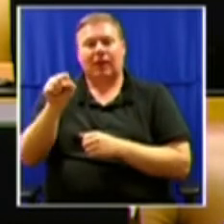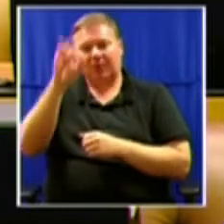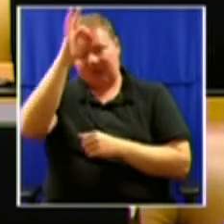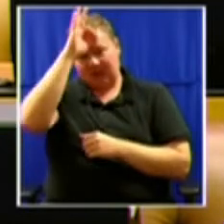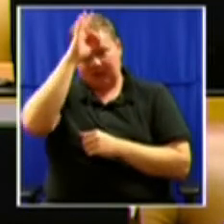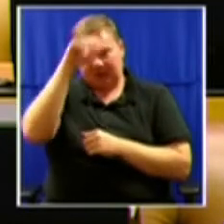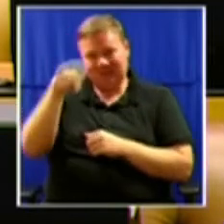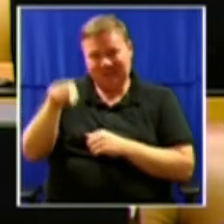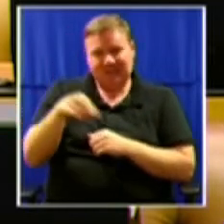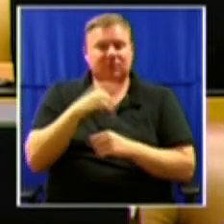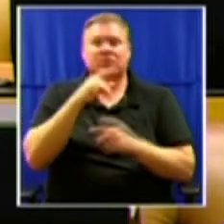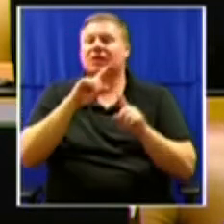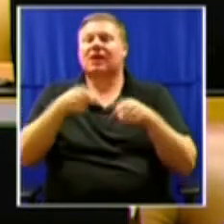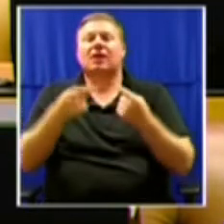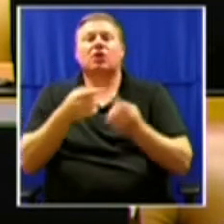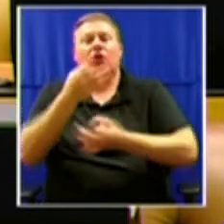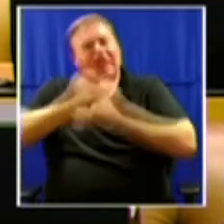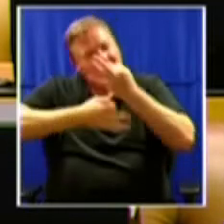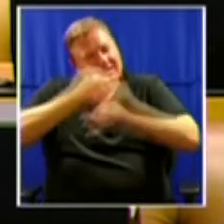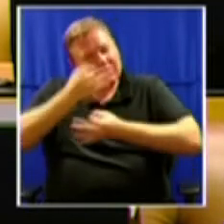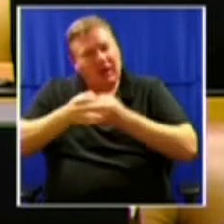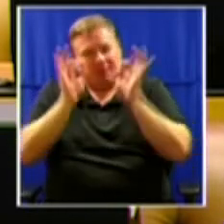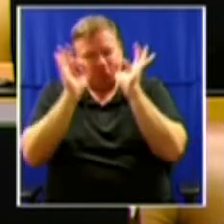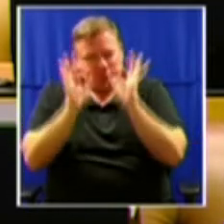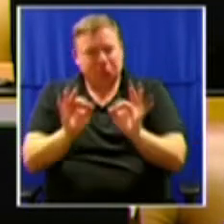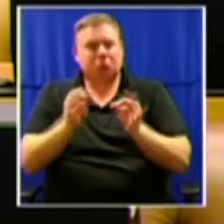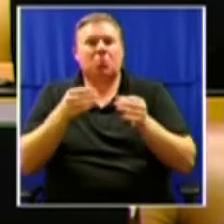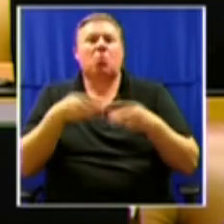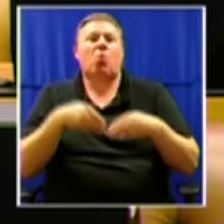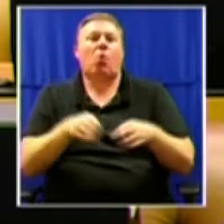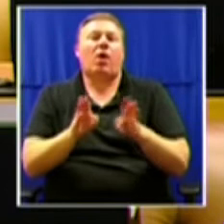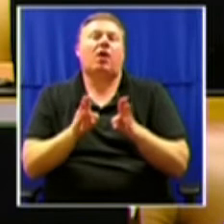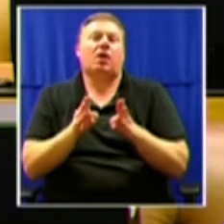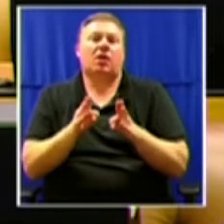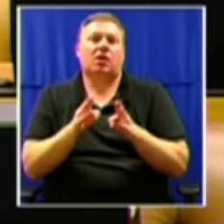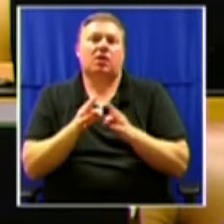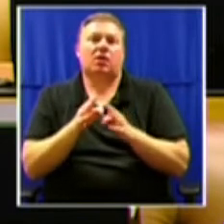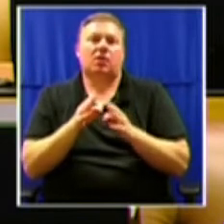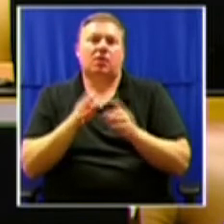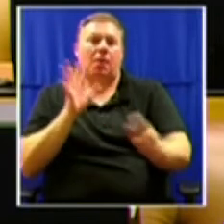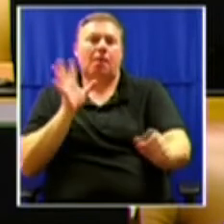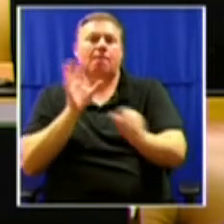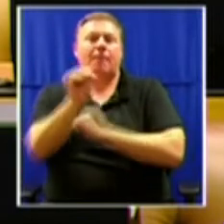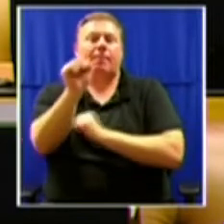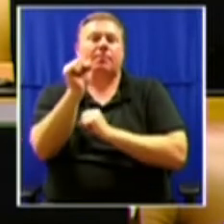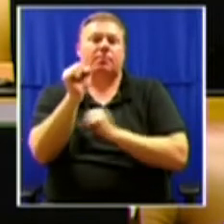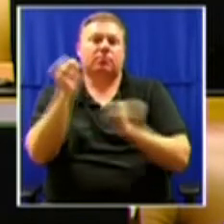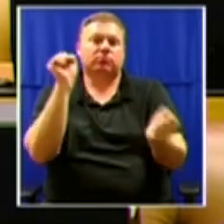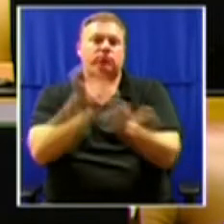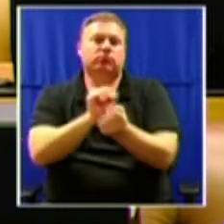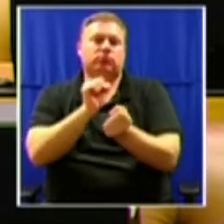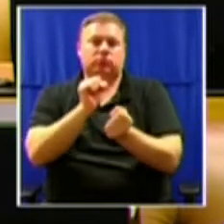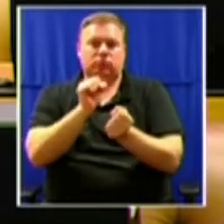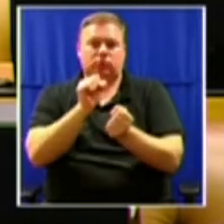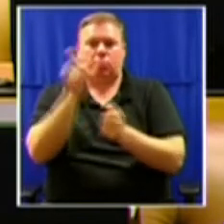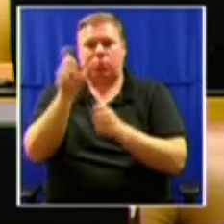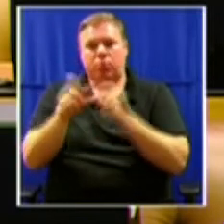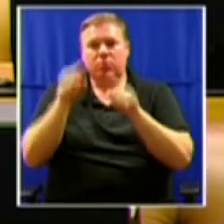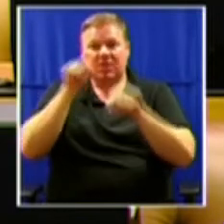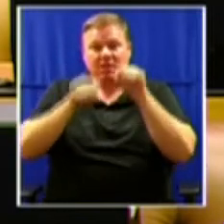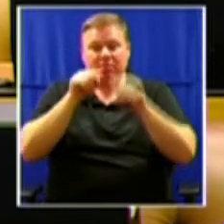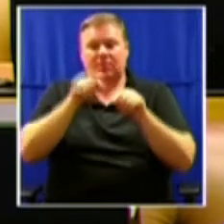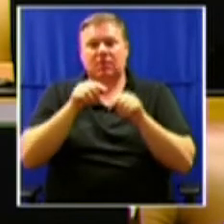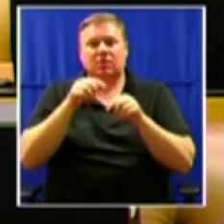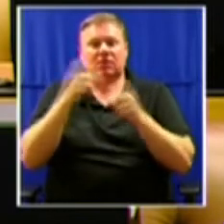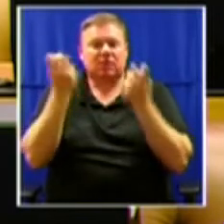cannot disclose the specific methods used to apprehend the suspects, since the publication of such